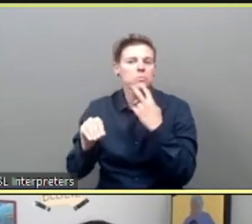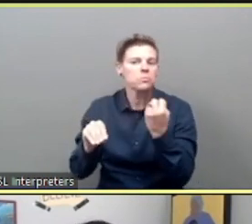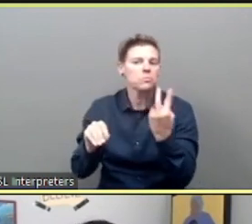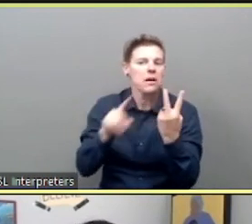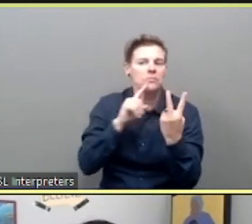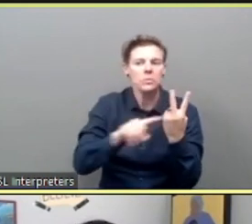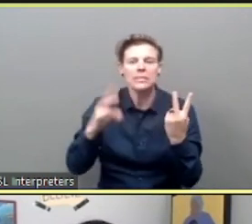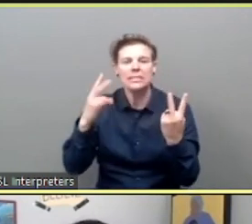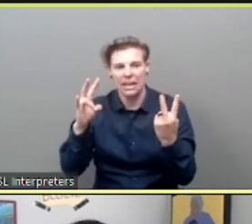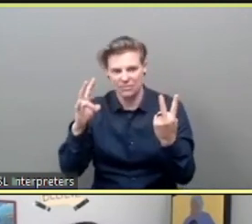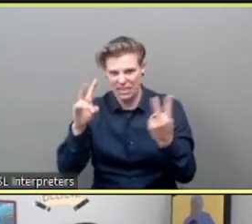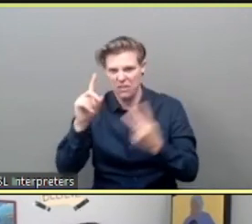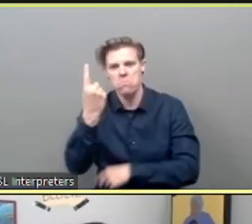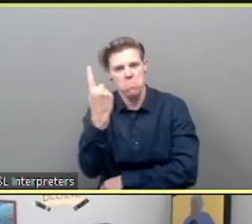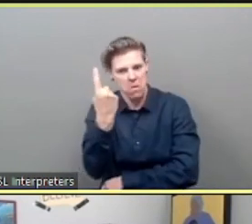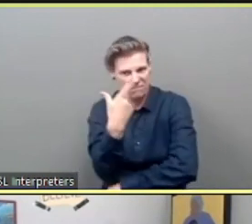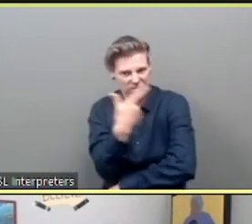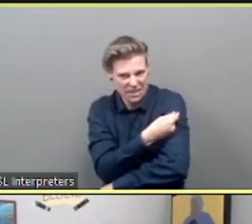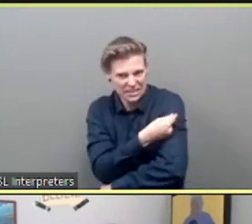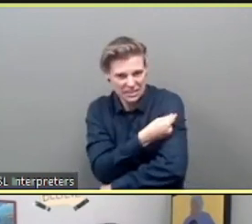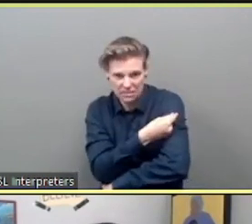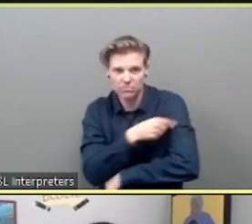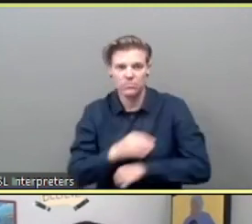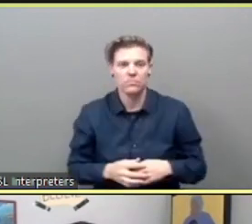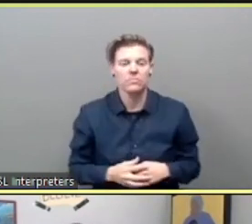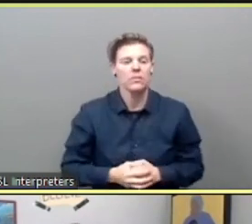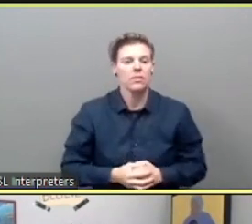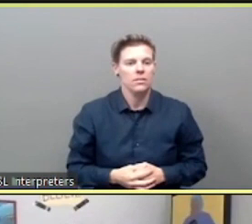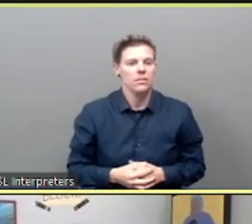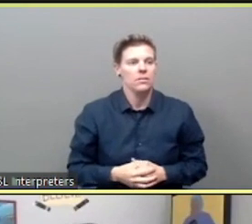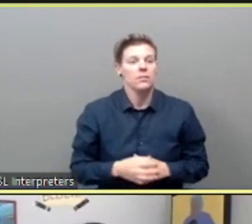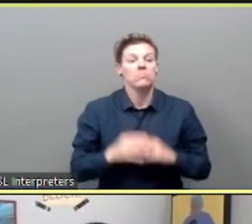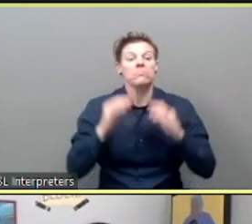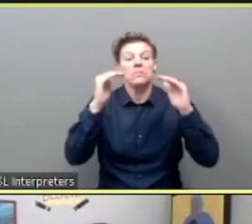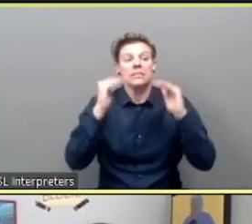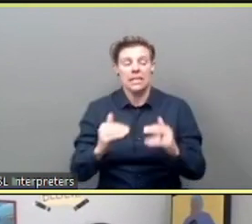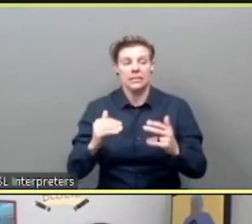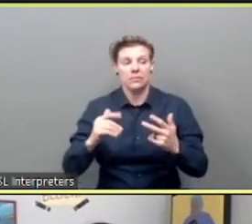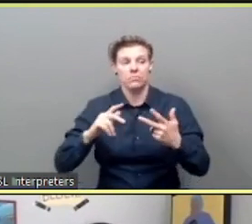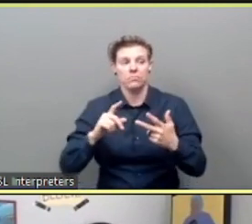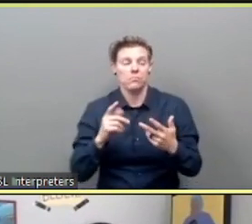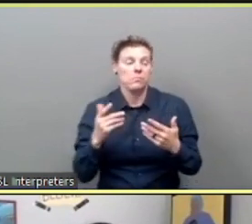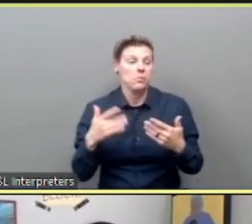are also partially vaccinated. And then this is exciting,